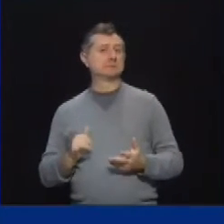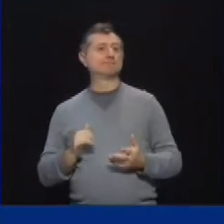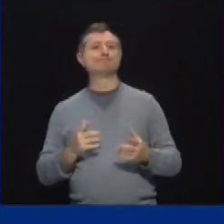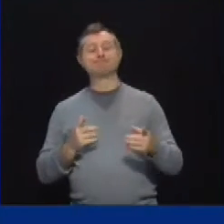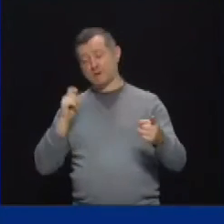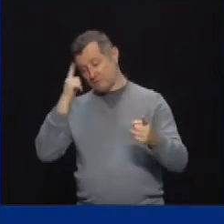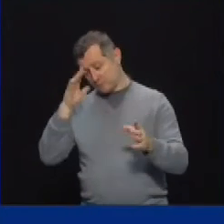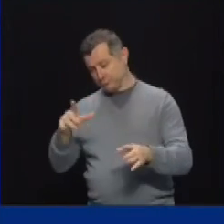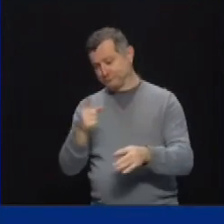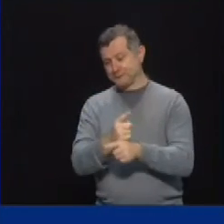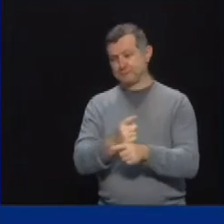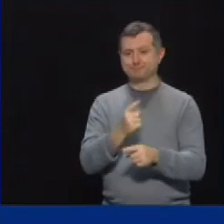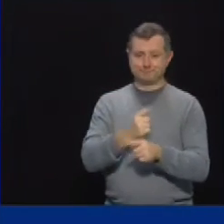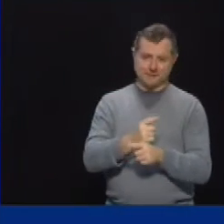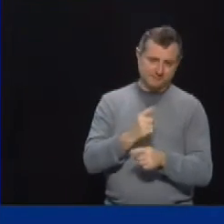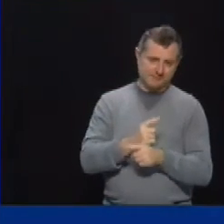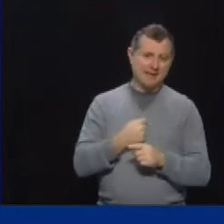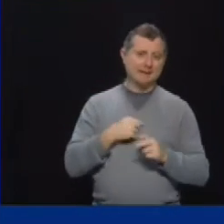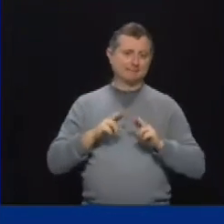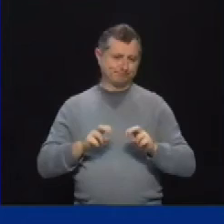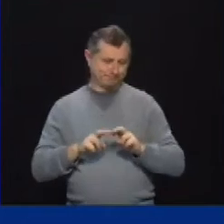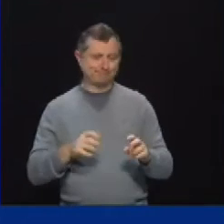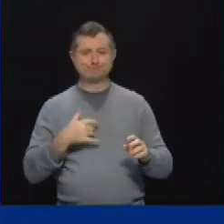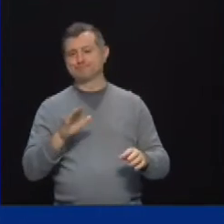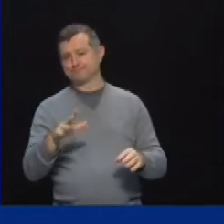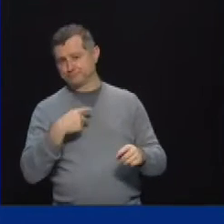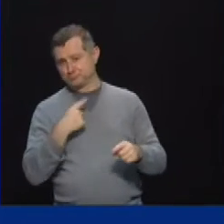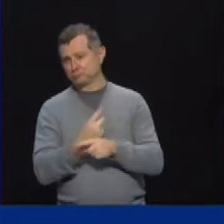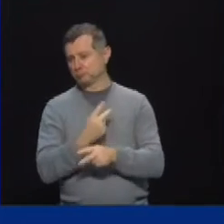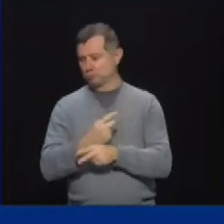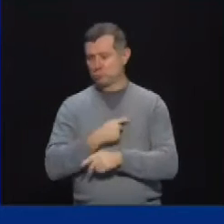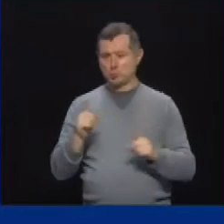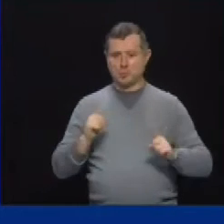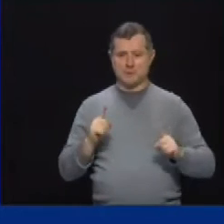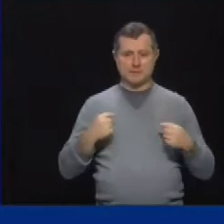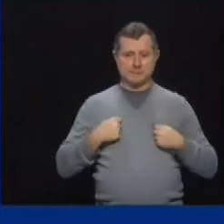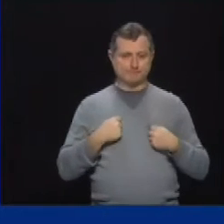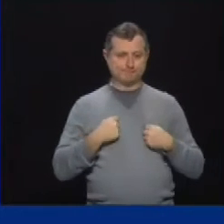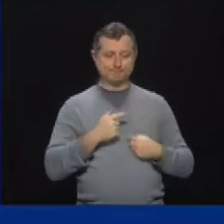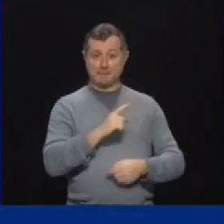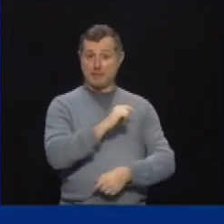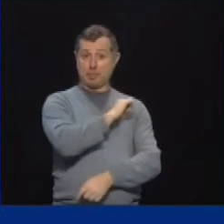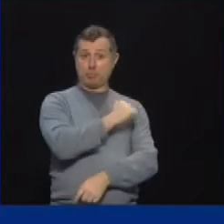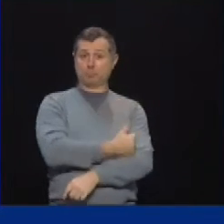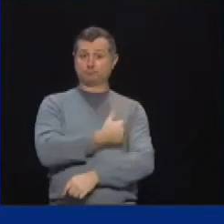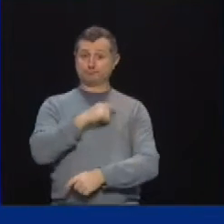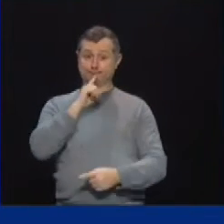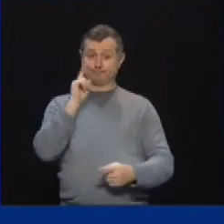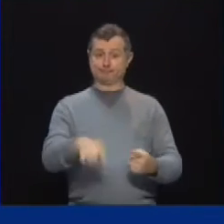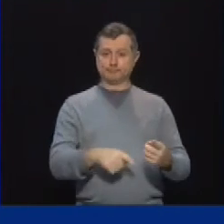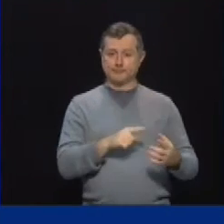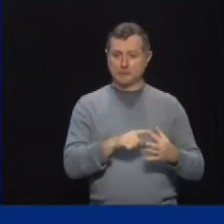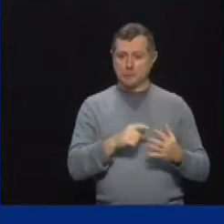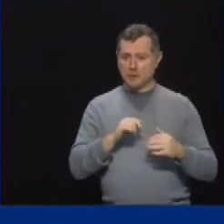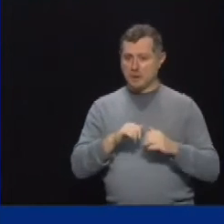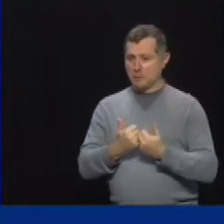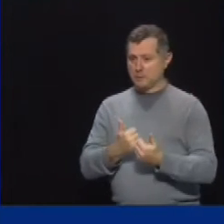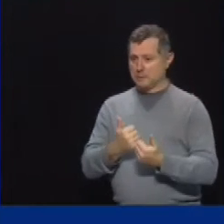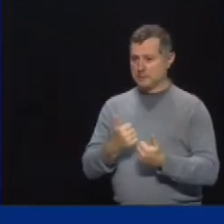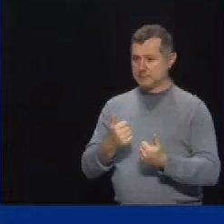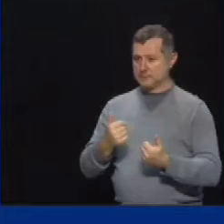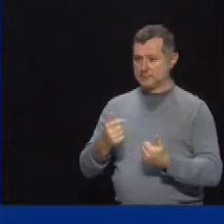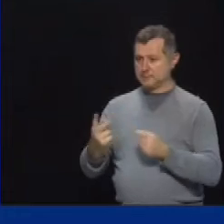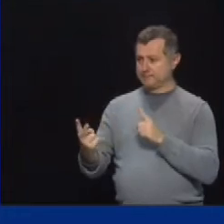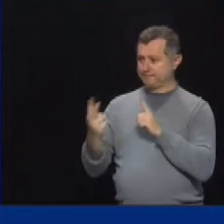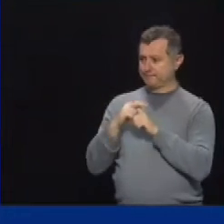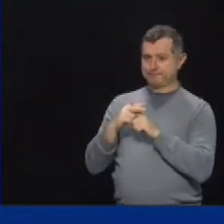finding out where we have authority independently, what authority was granted by the executive orders, and what authority is there if we go through the Public